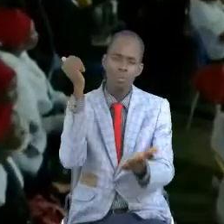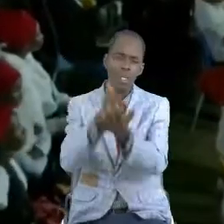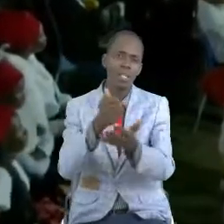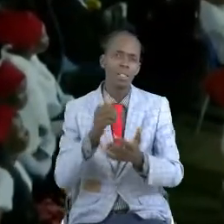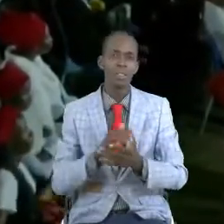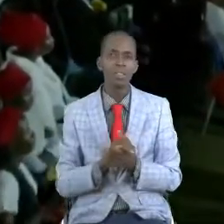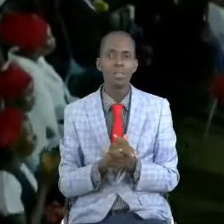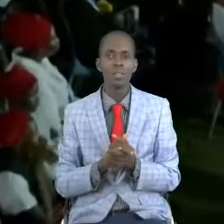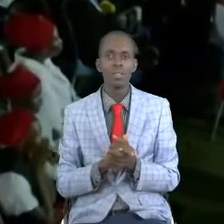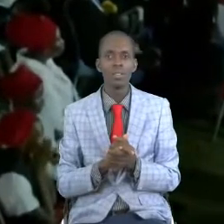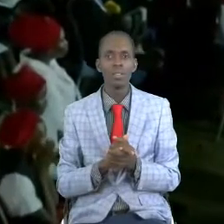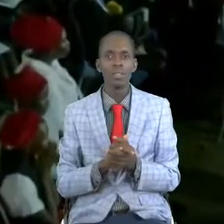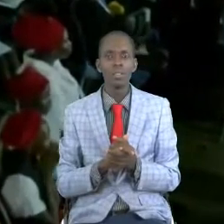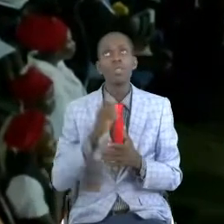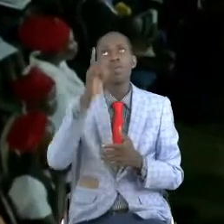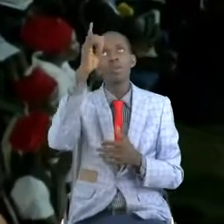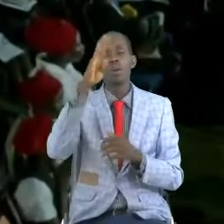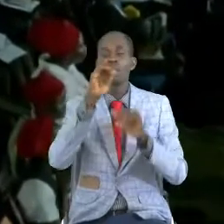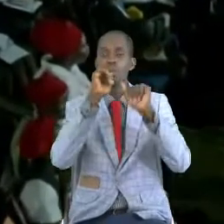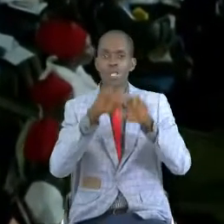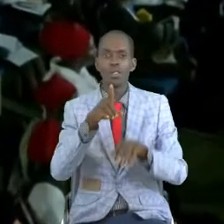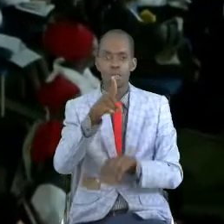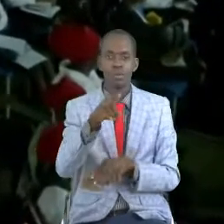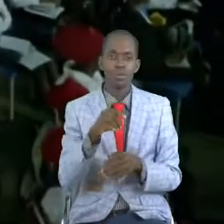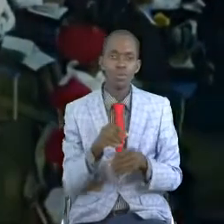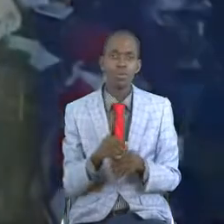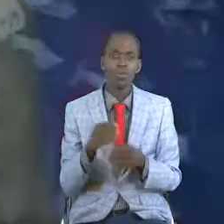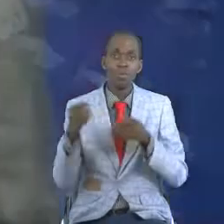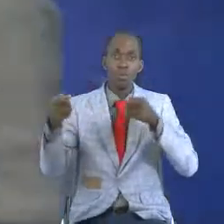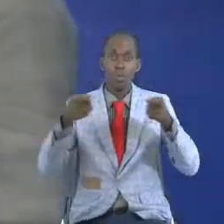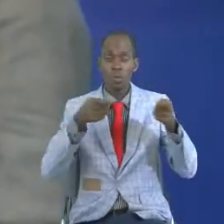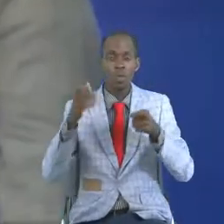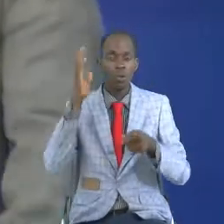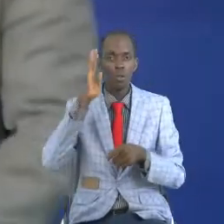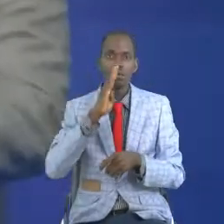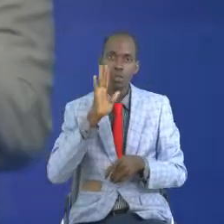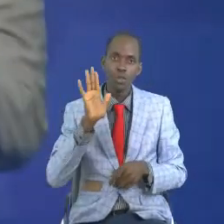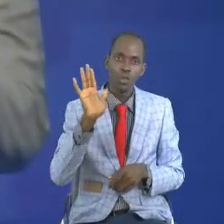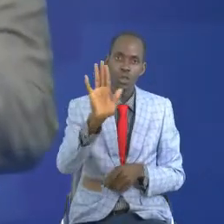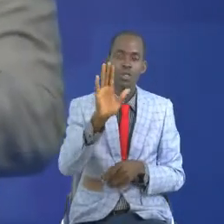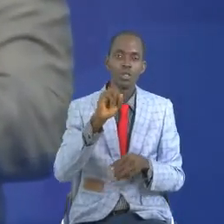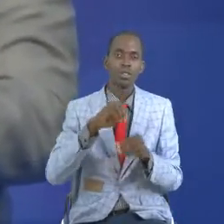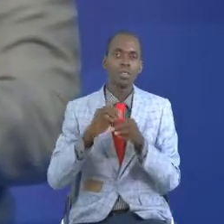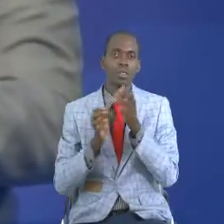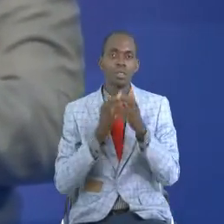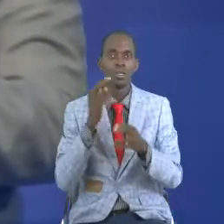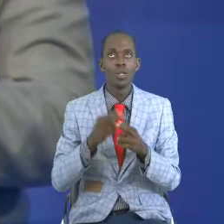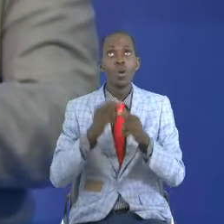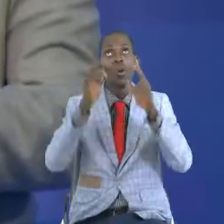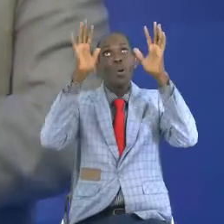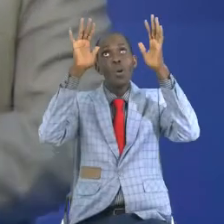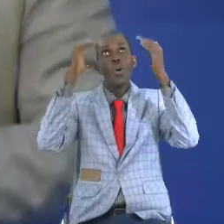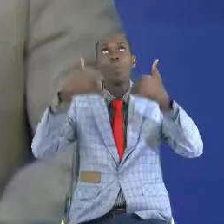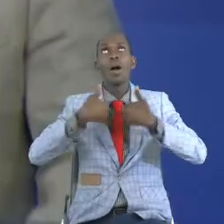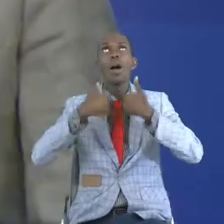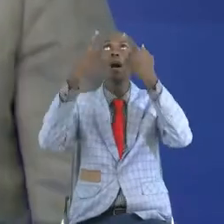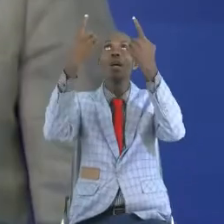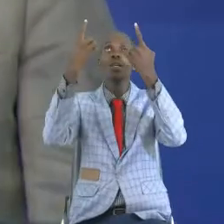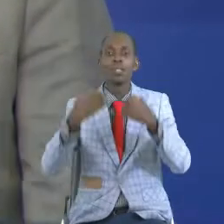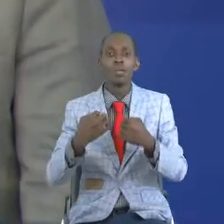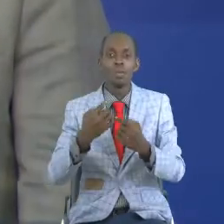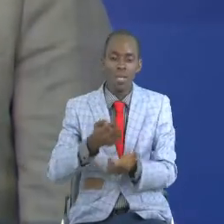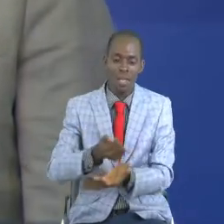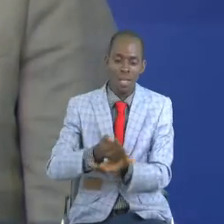amen god bless you dominion will be yours hope has come help has